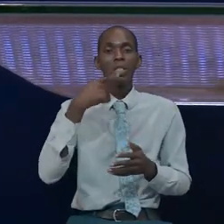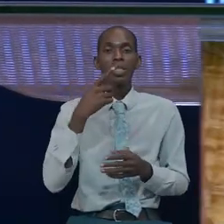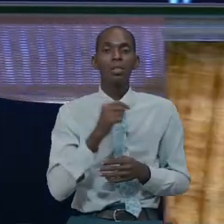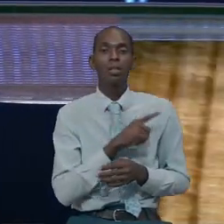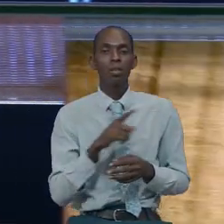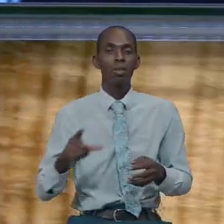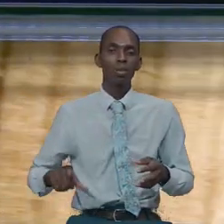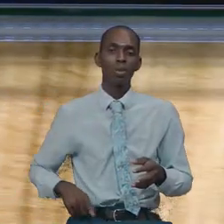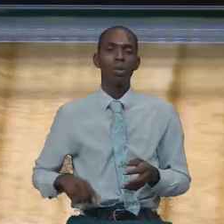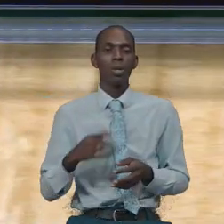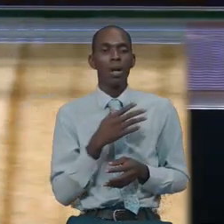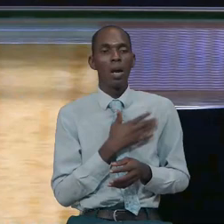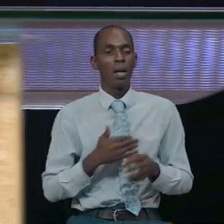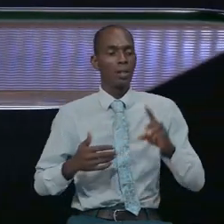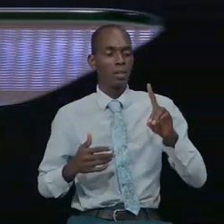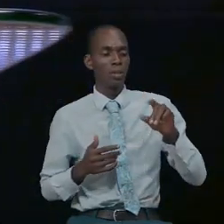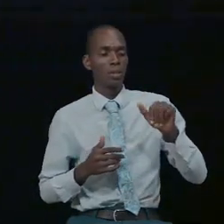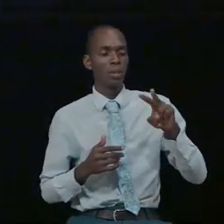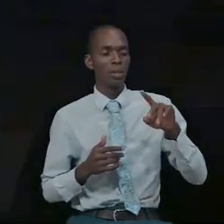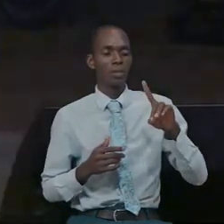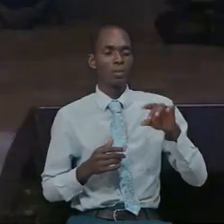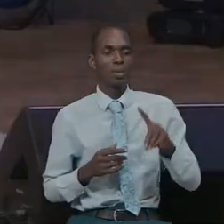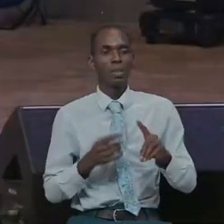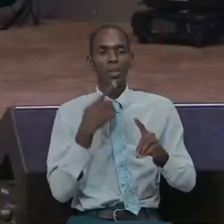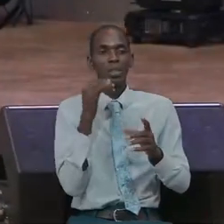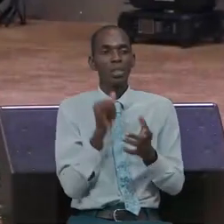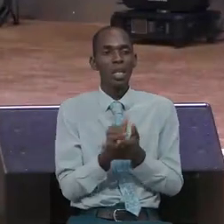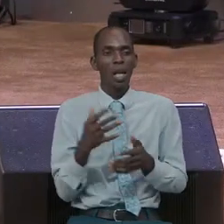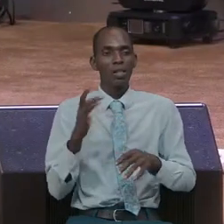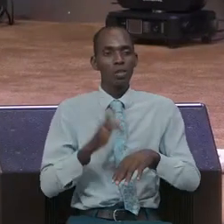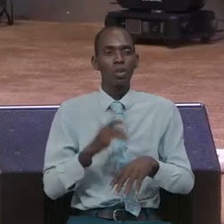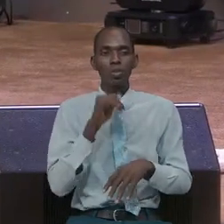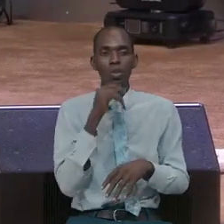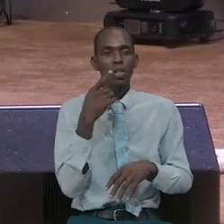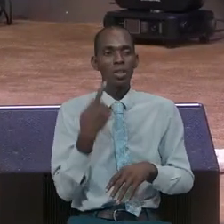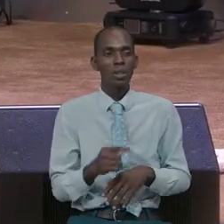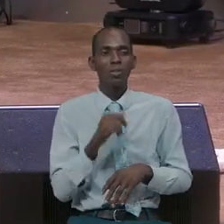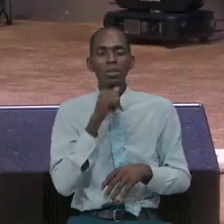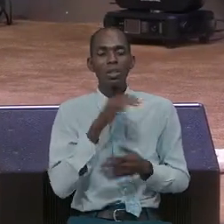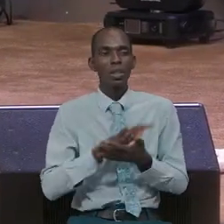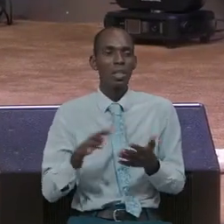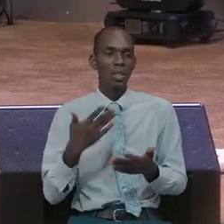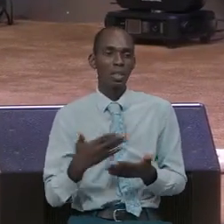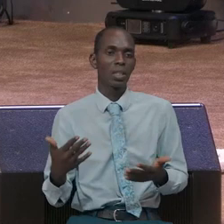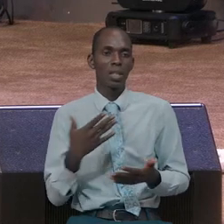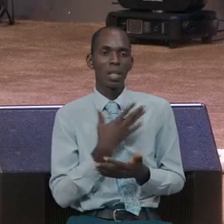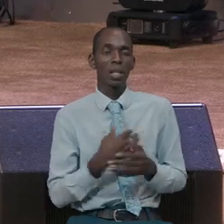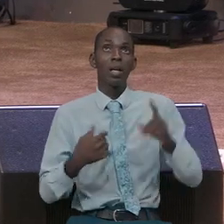the Lord. And then he says, and touch not the unclean thing, and I will receive you. Then